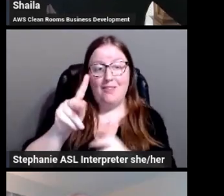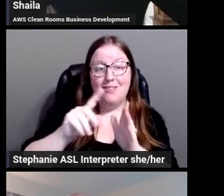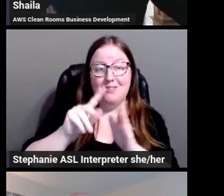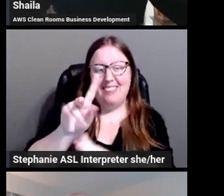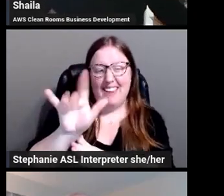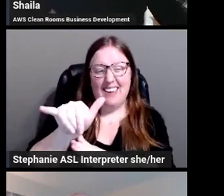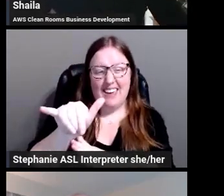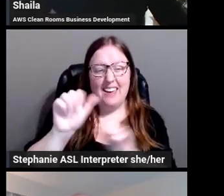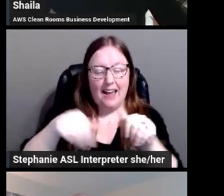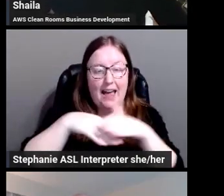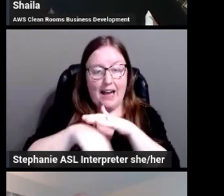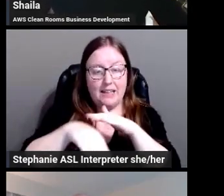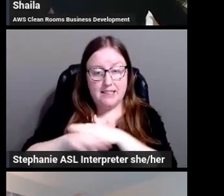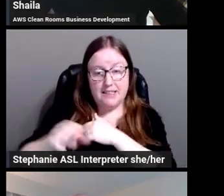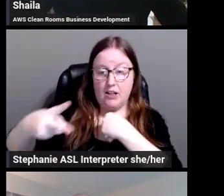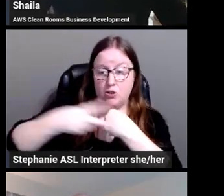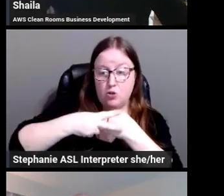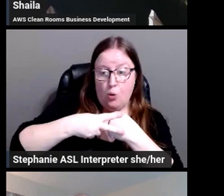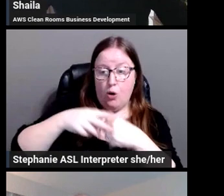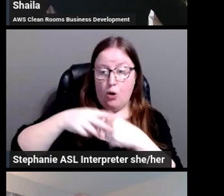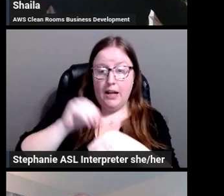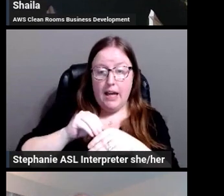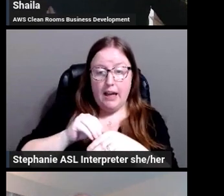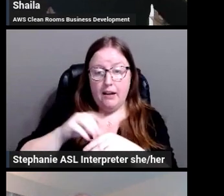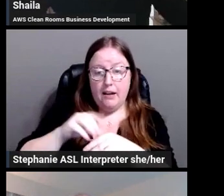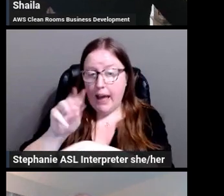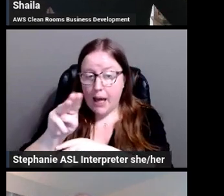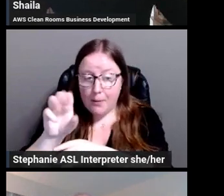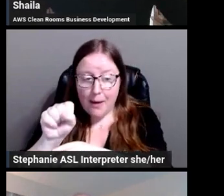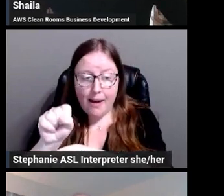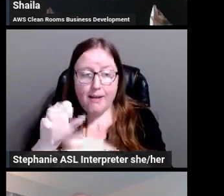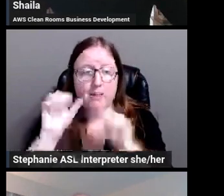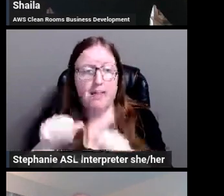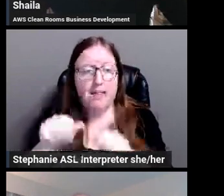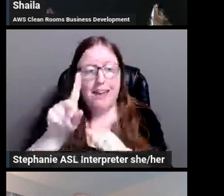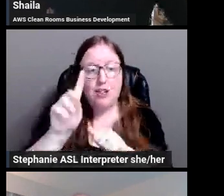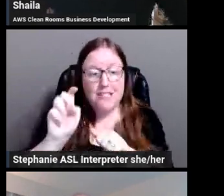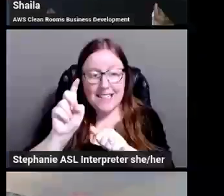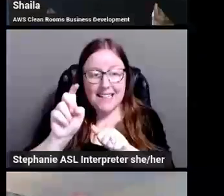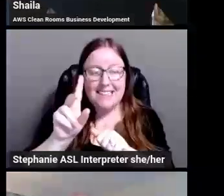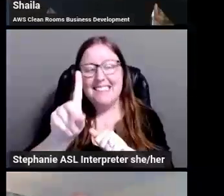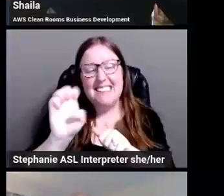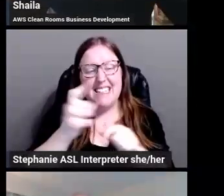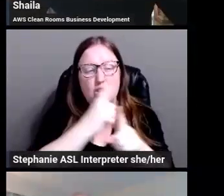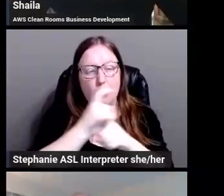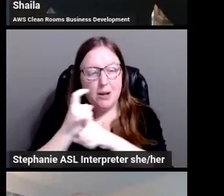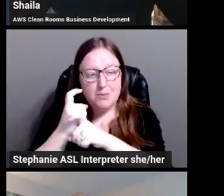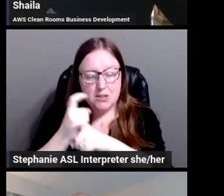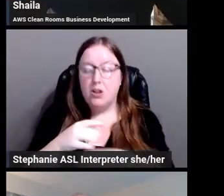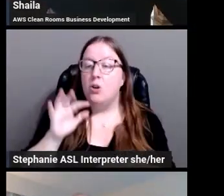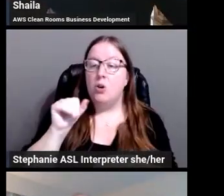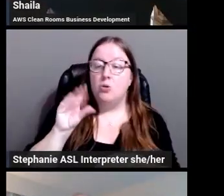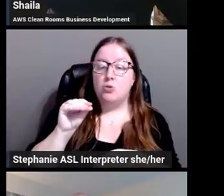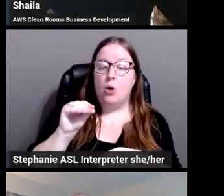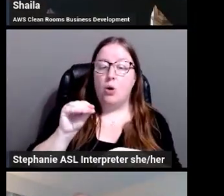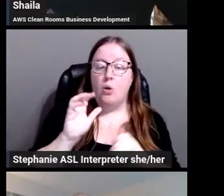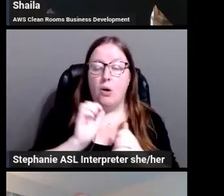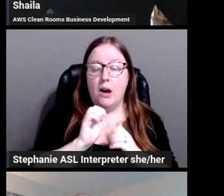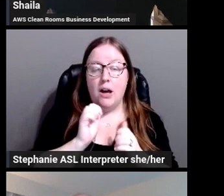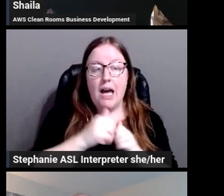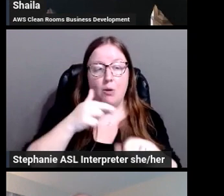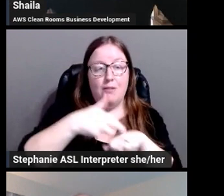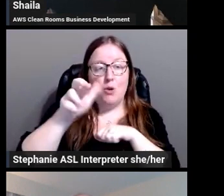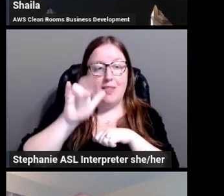Is that key stored somewhere, let's say in like KMS, where they can decrypt using that key, or? So a popular way we refer to this is